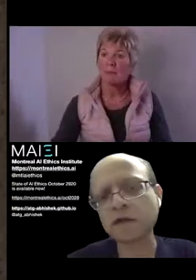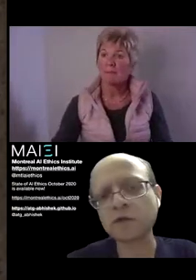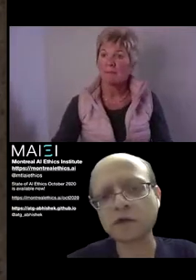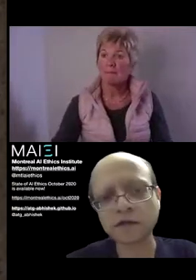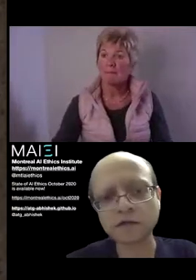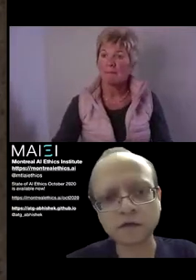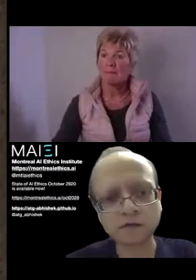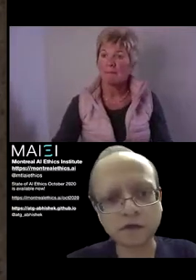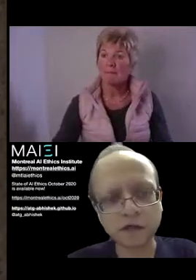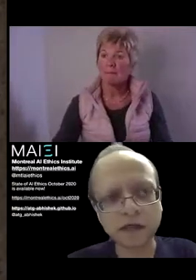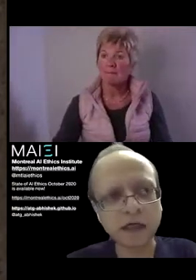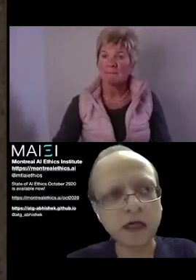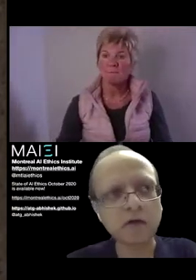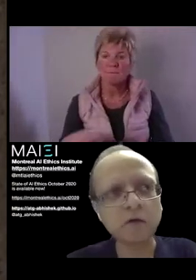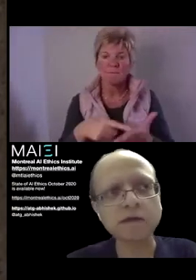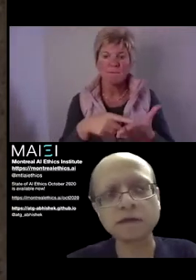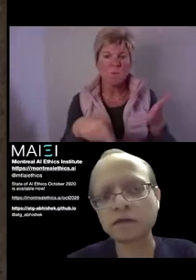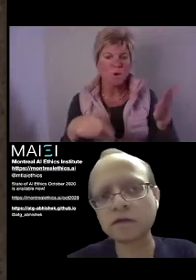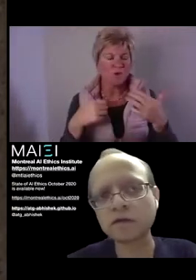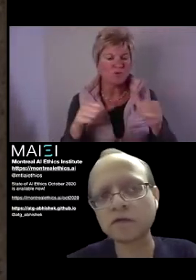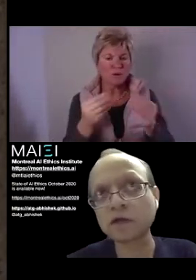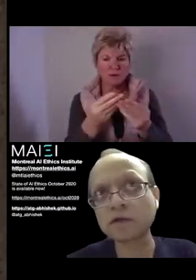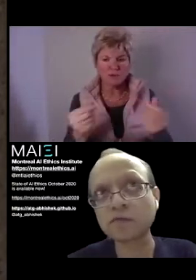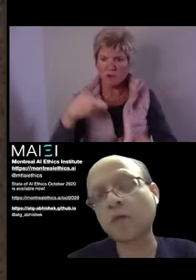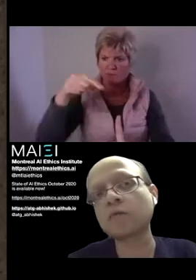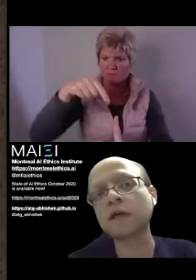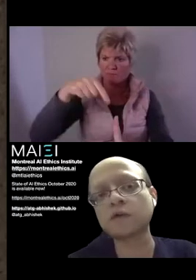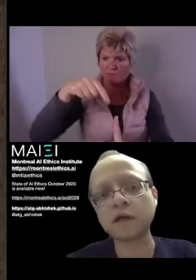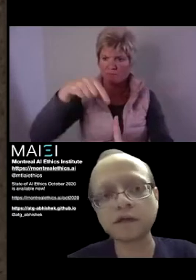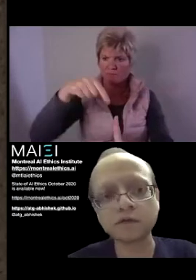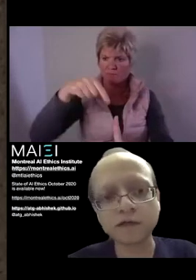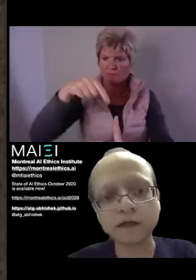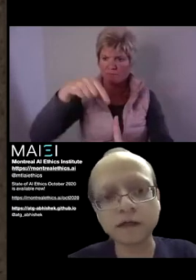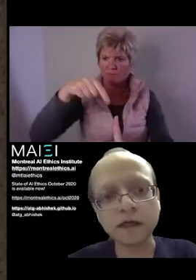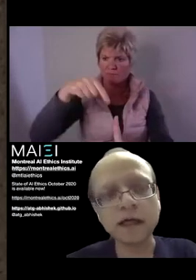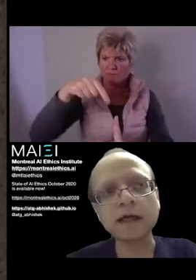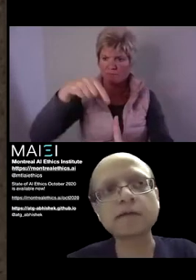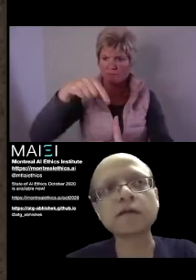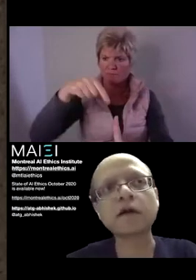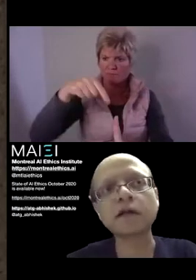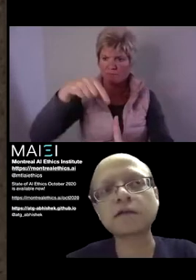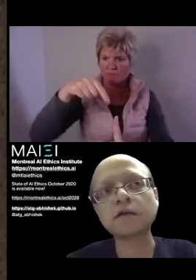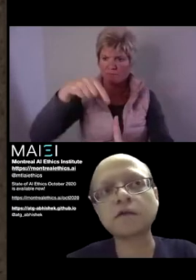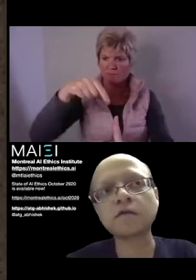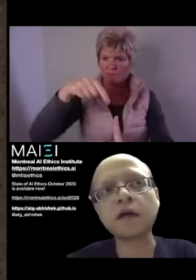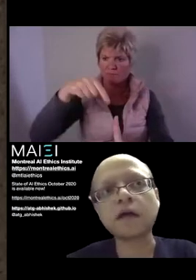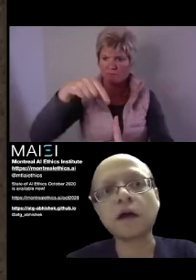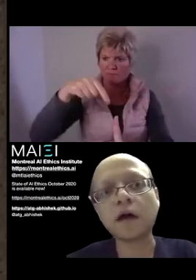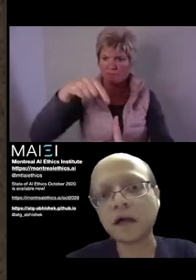what is it that we're trying to solve, right? What is the problem that we're trying to address? And I guess in the context